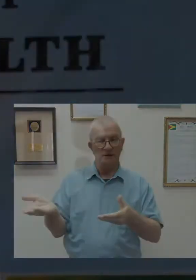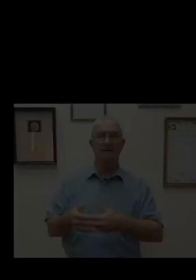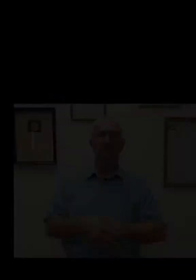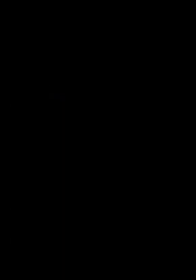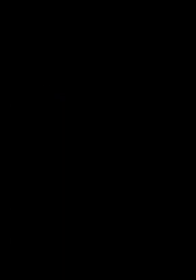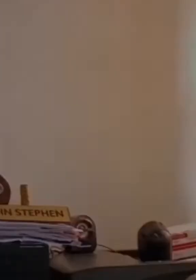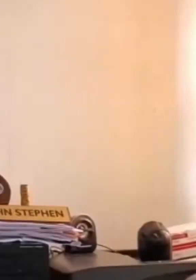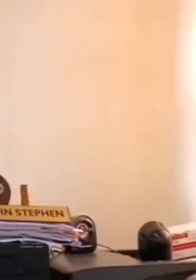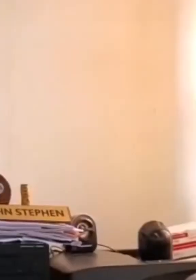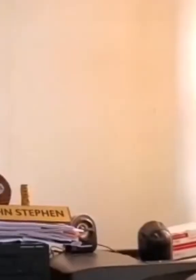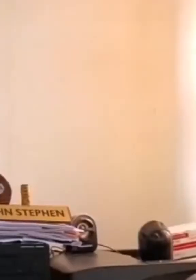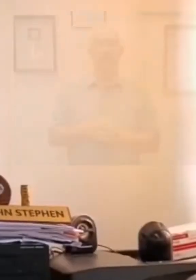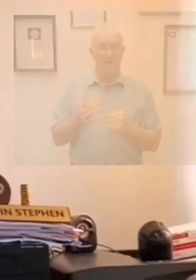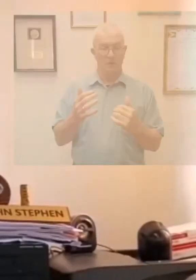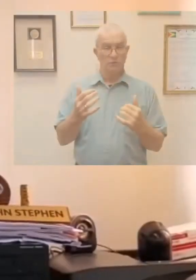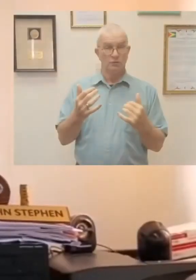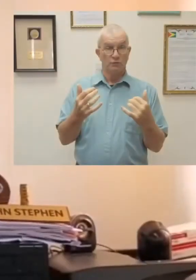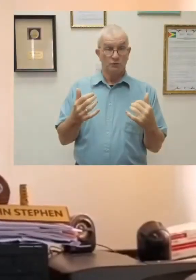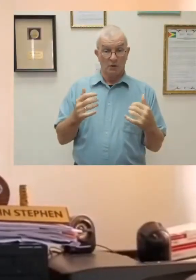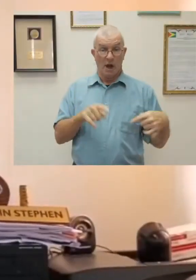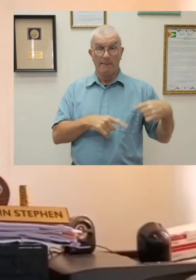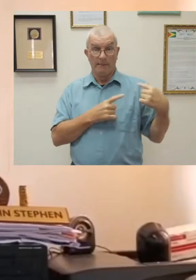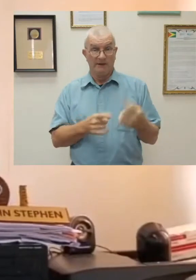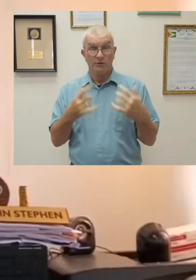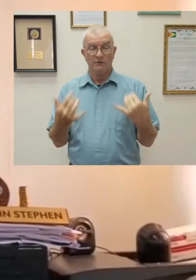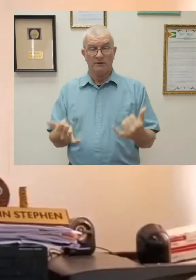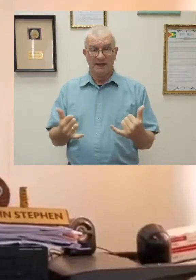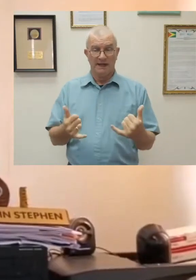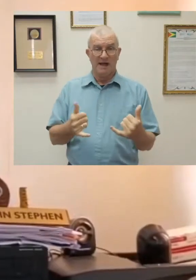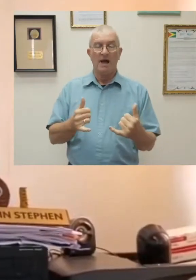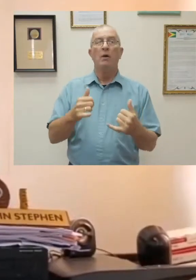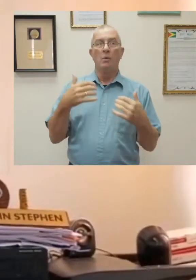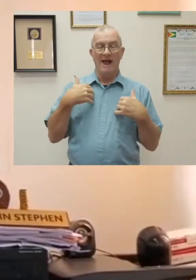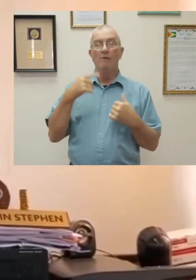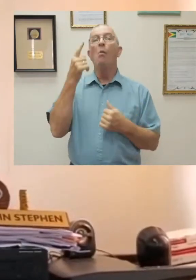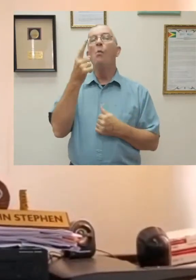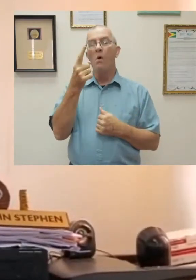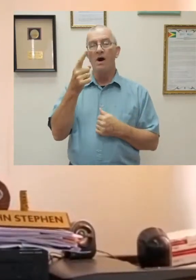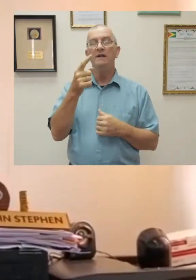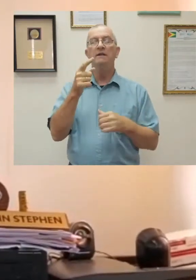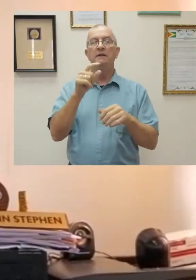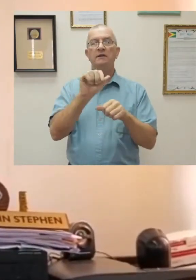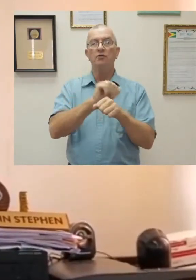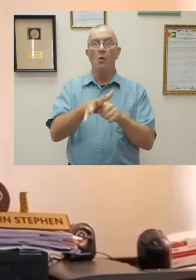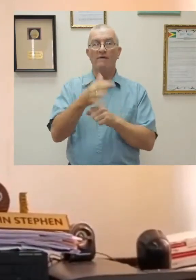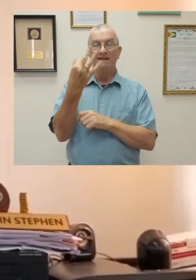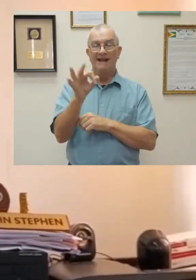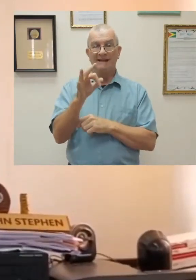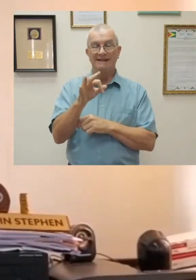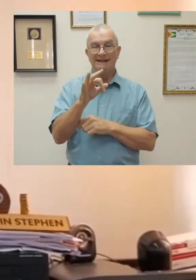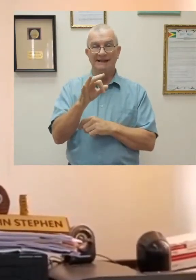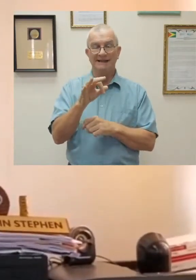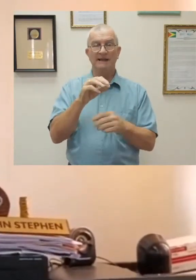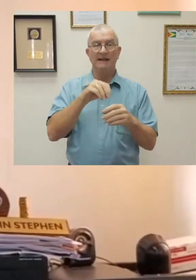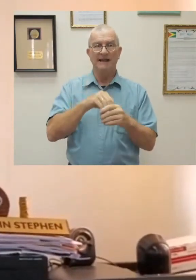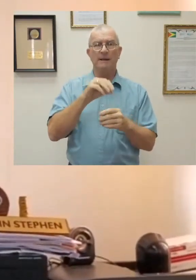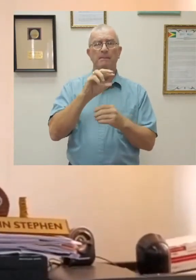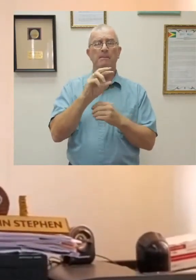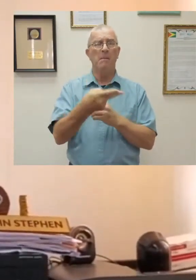Stevens. To date, the region has recorded 1 case of COVID-19. It was recorded in March